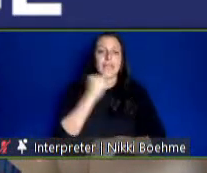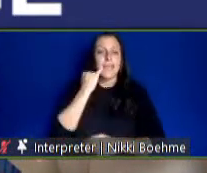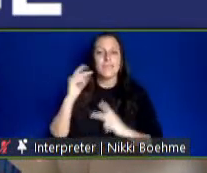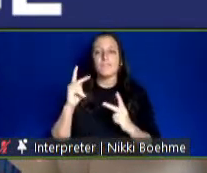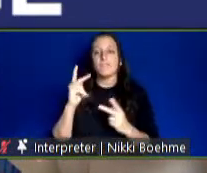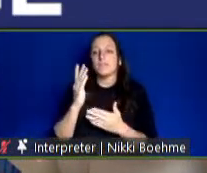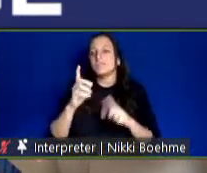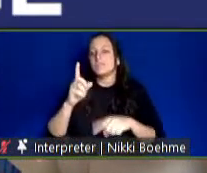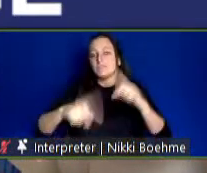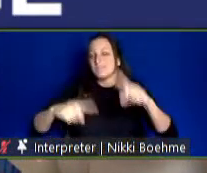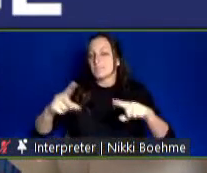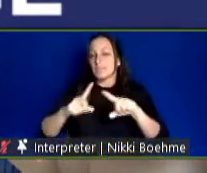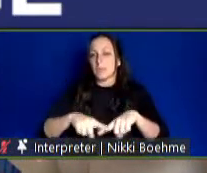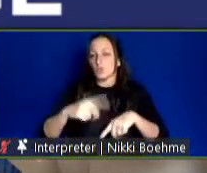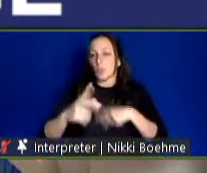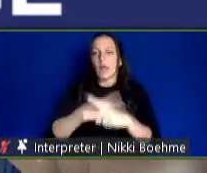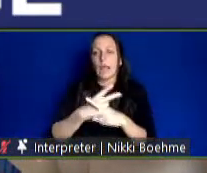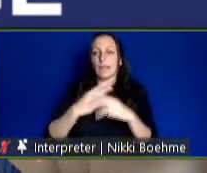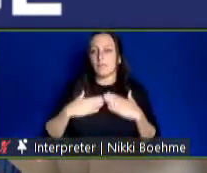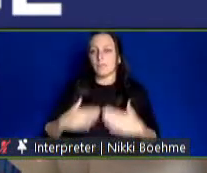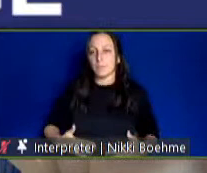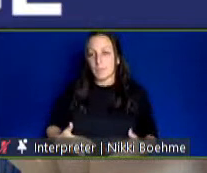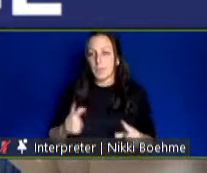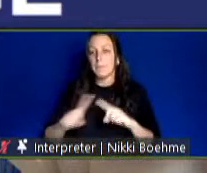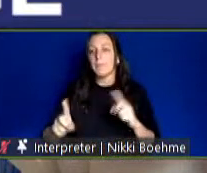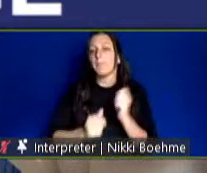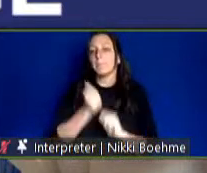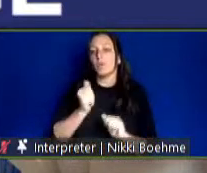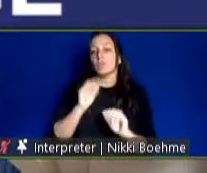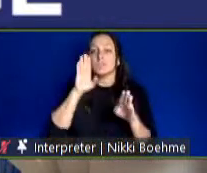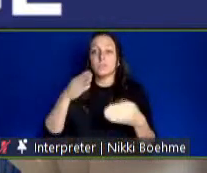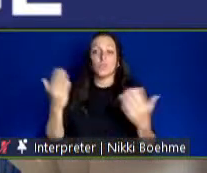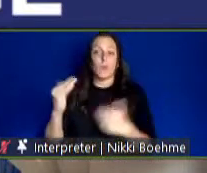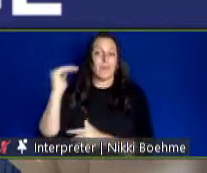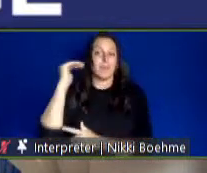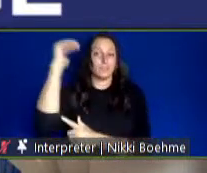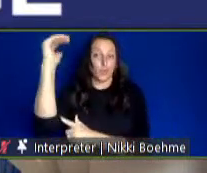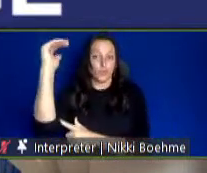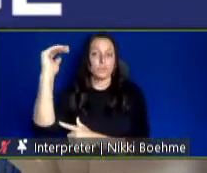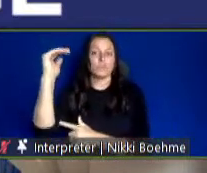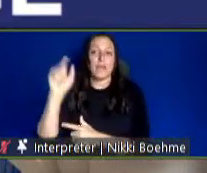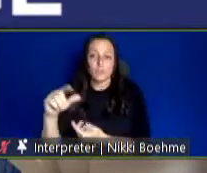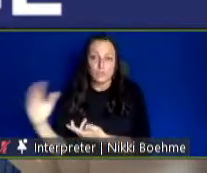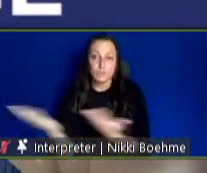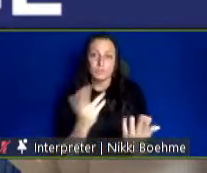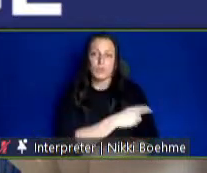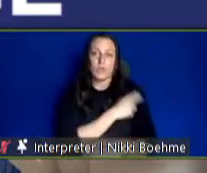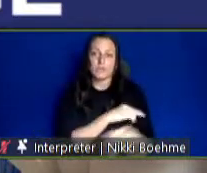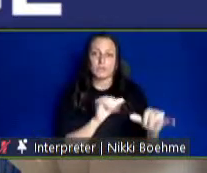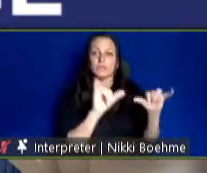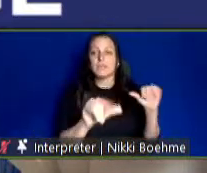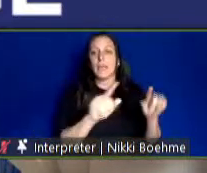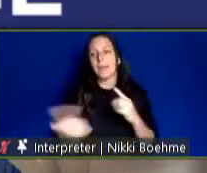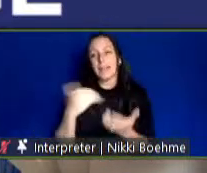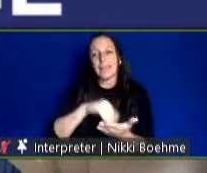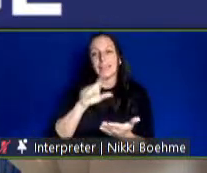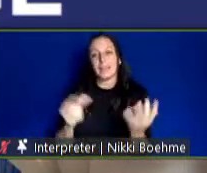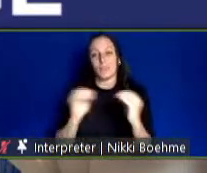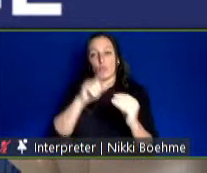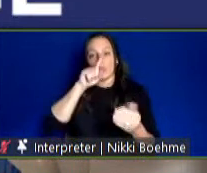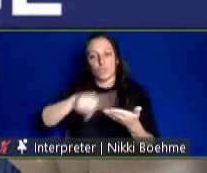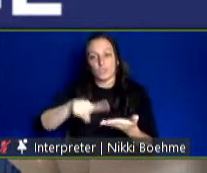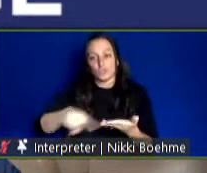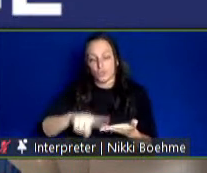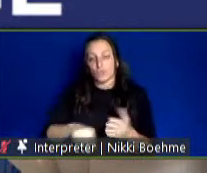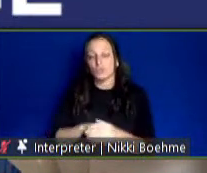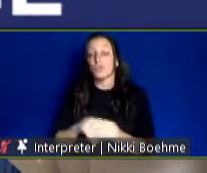does appear that most of that probably is related to adult hospitalizations. But again, more information is needed. I also think a really